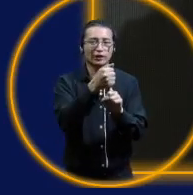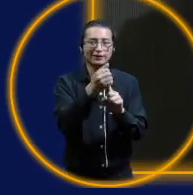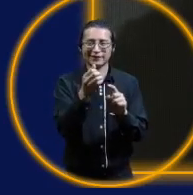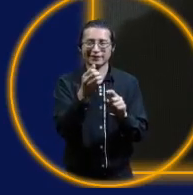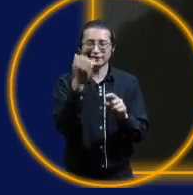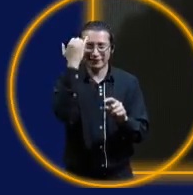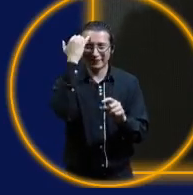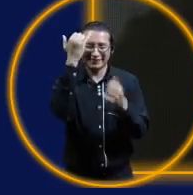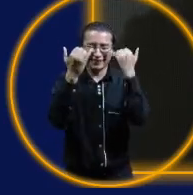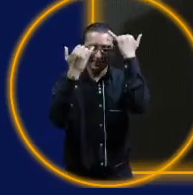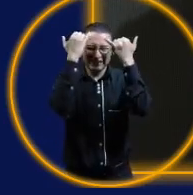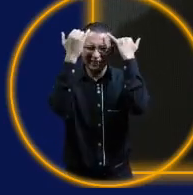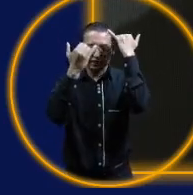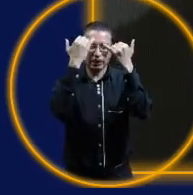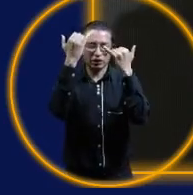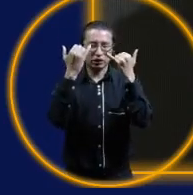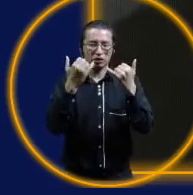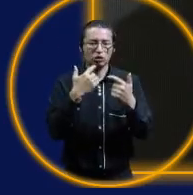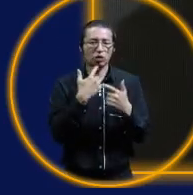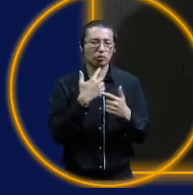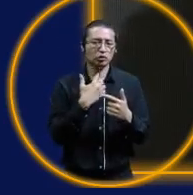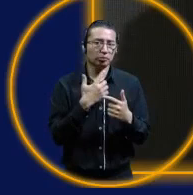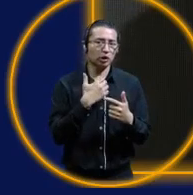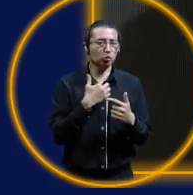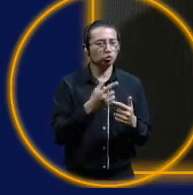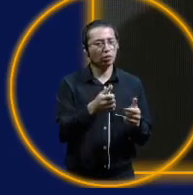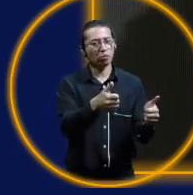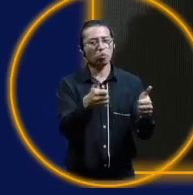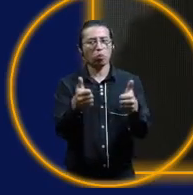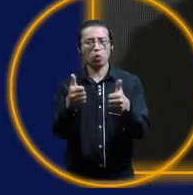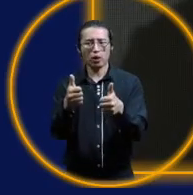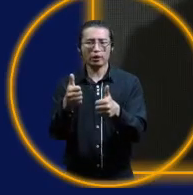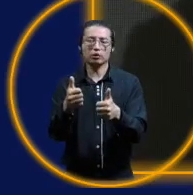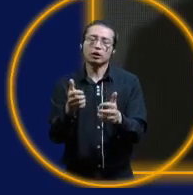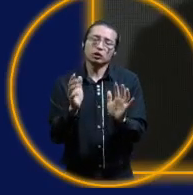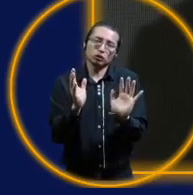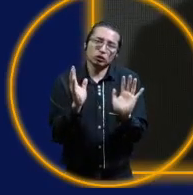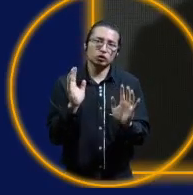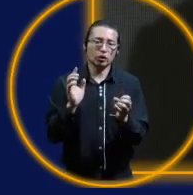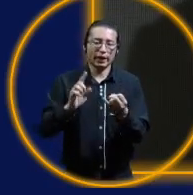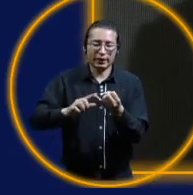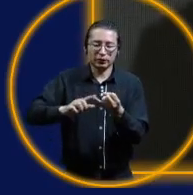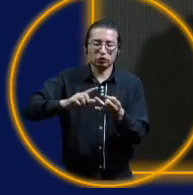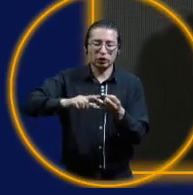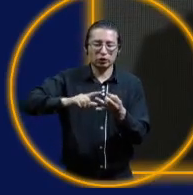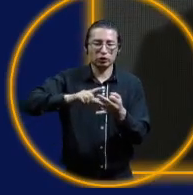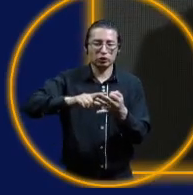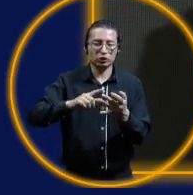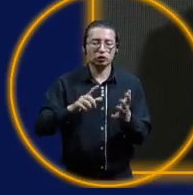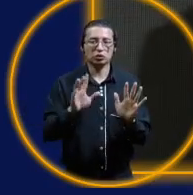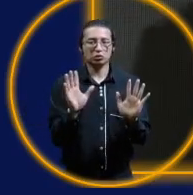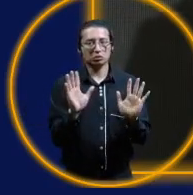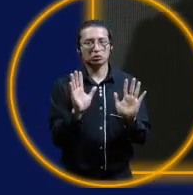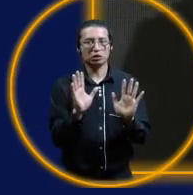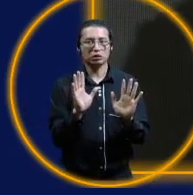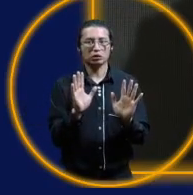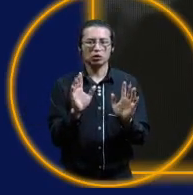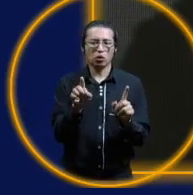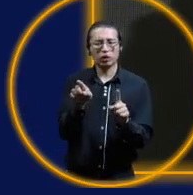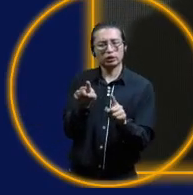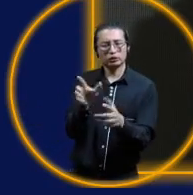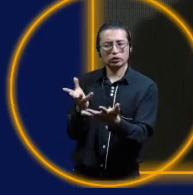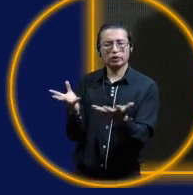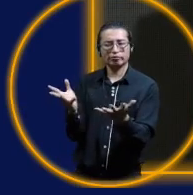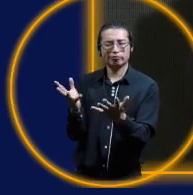that's kind of cool, and then the second time you're like, oh wait, I've seen this before, and then the third time you're like, this is not very cool anymore. And